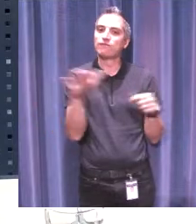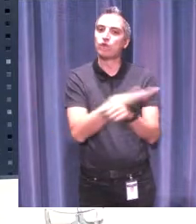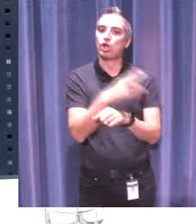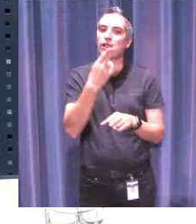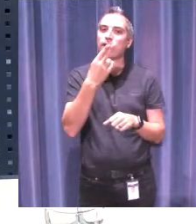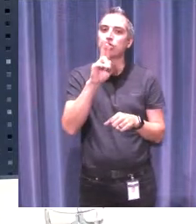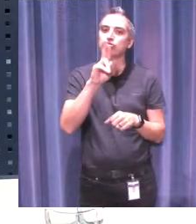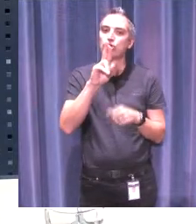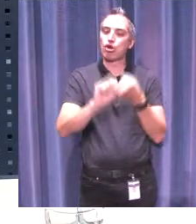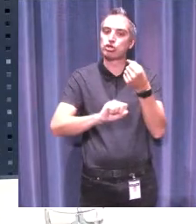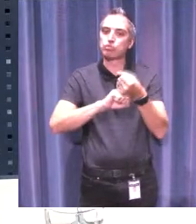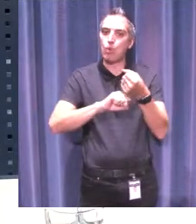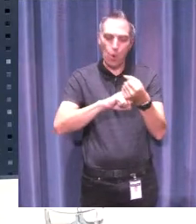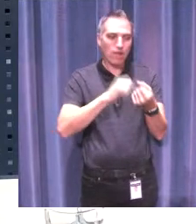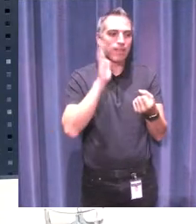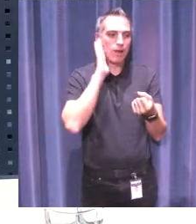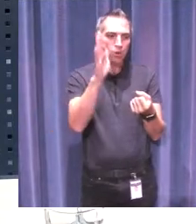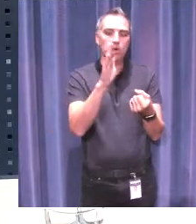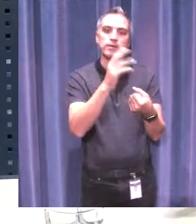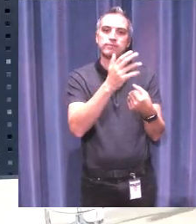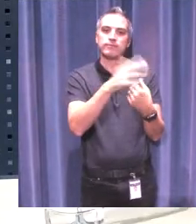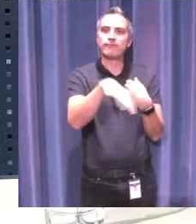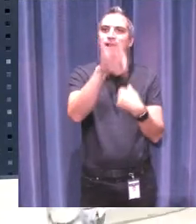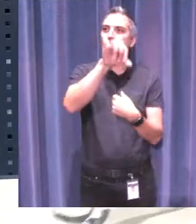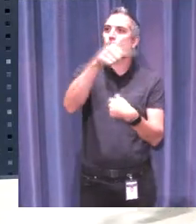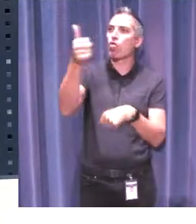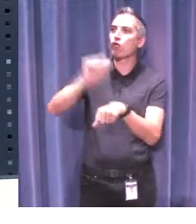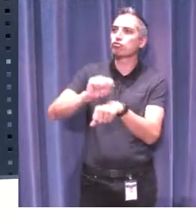was more appropriate for his skill set.